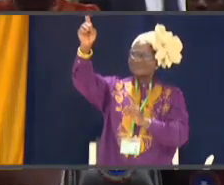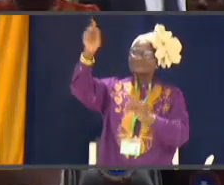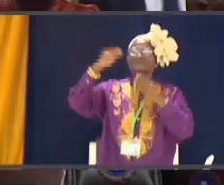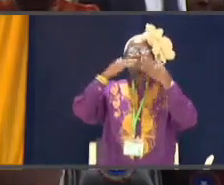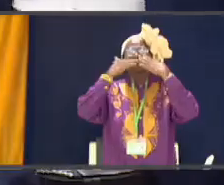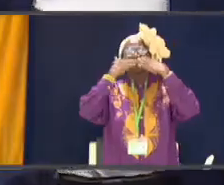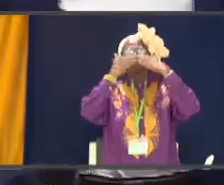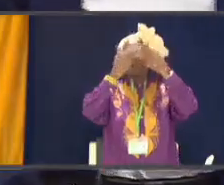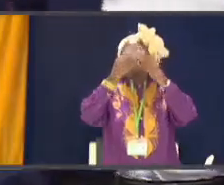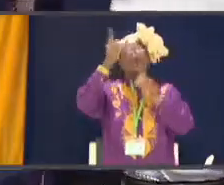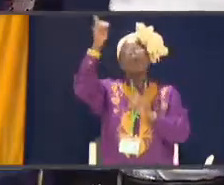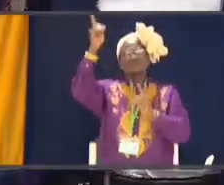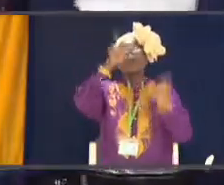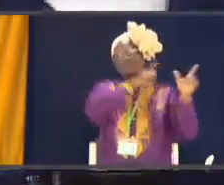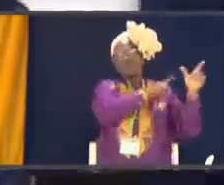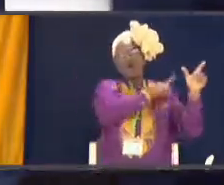Thank you, Lord.